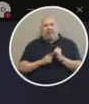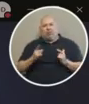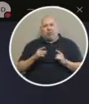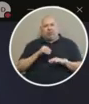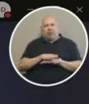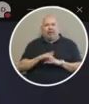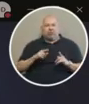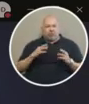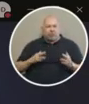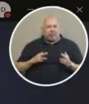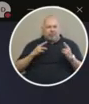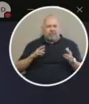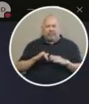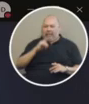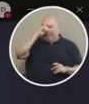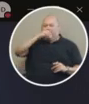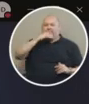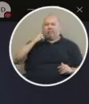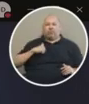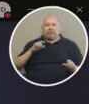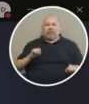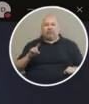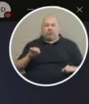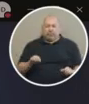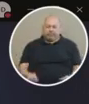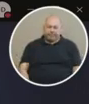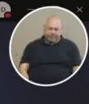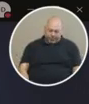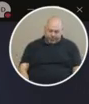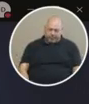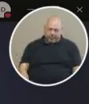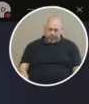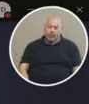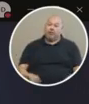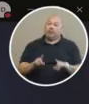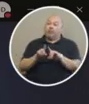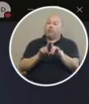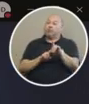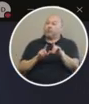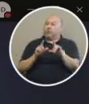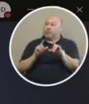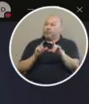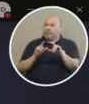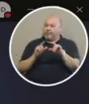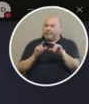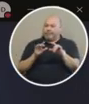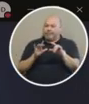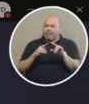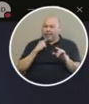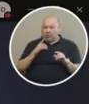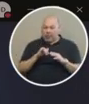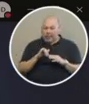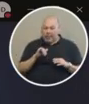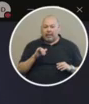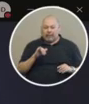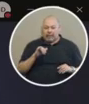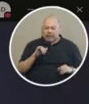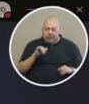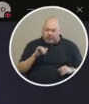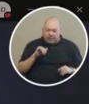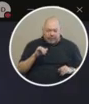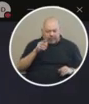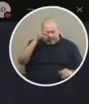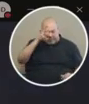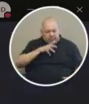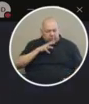advised on these recommendations. I think that's the best we can do. Okay, and then Mr. Bond, also, I would tell you that the